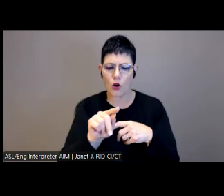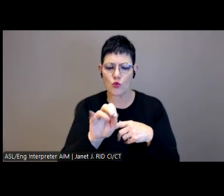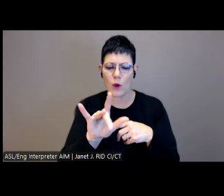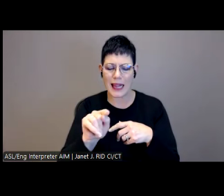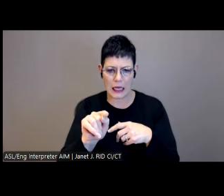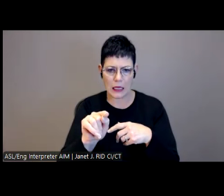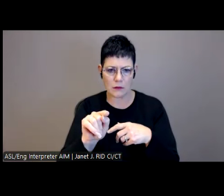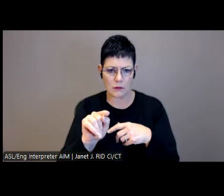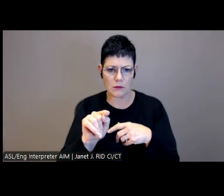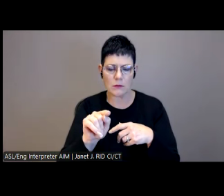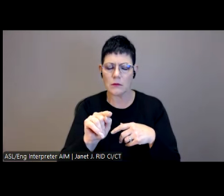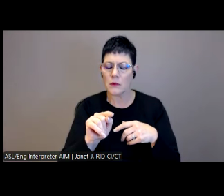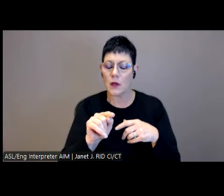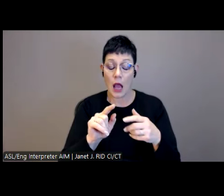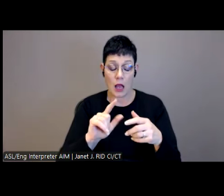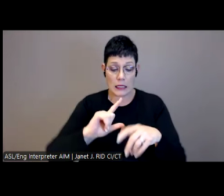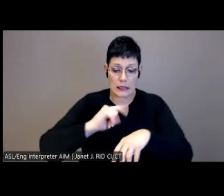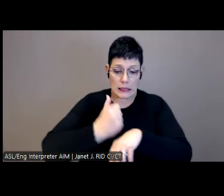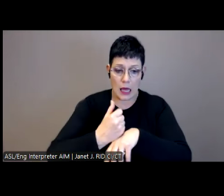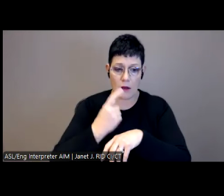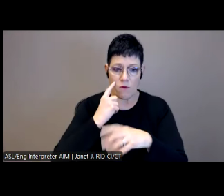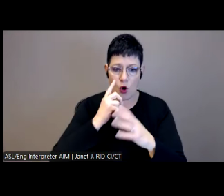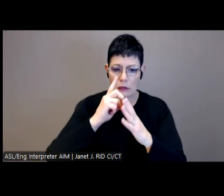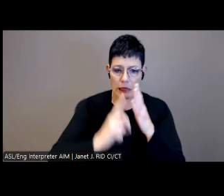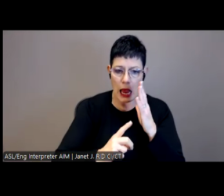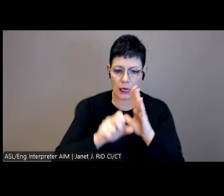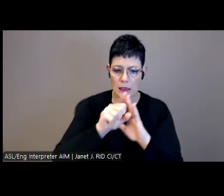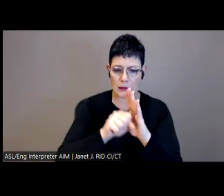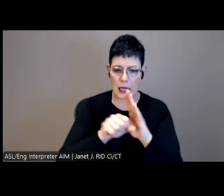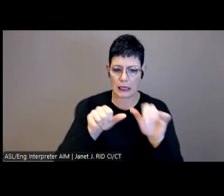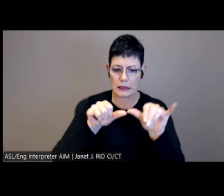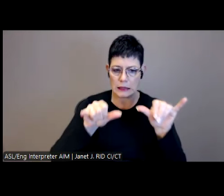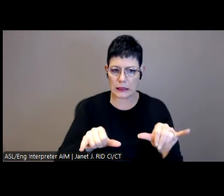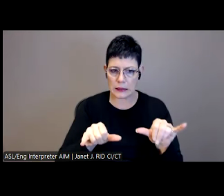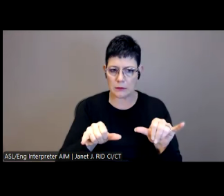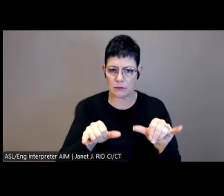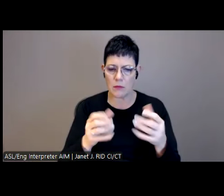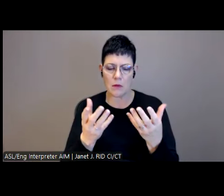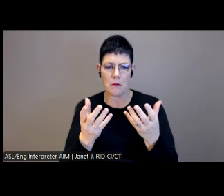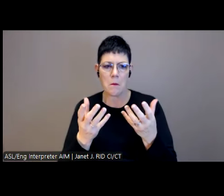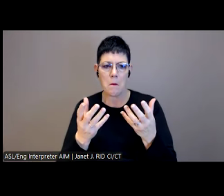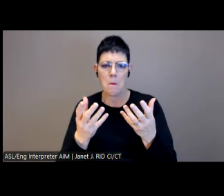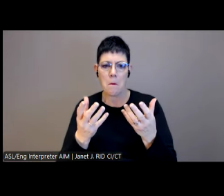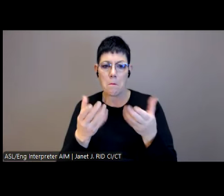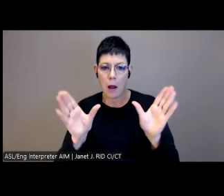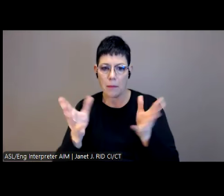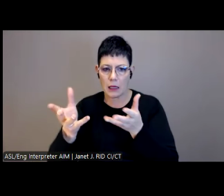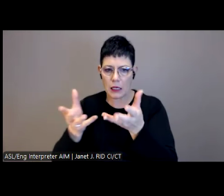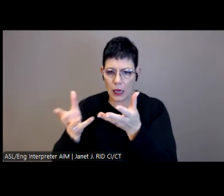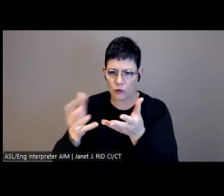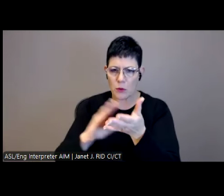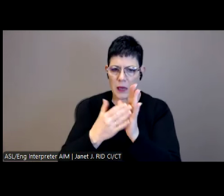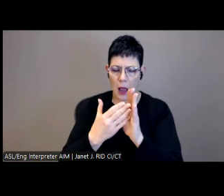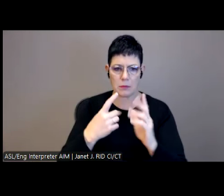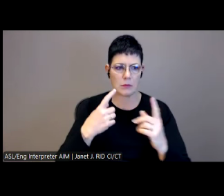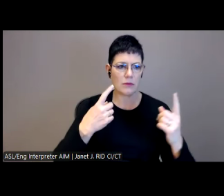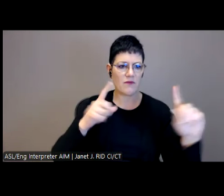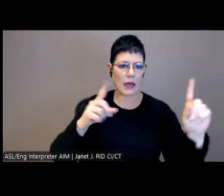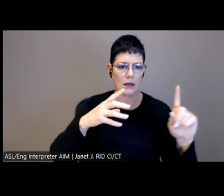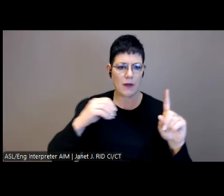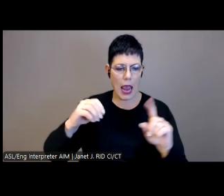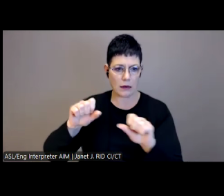resource designed to help state systems make public engagement both feasible and effective.